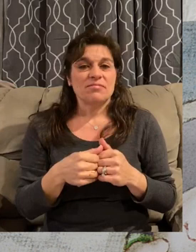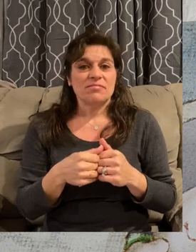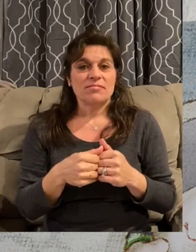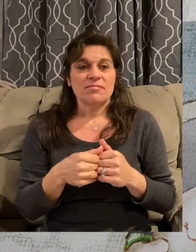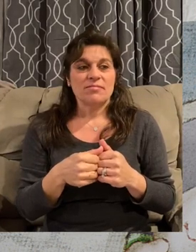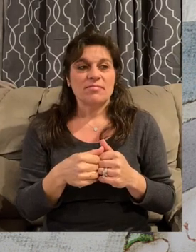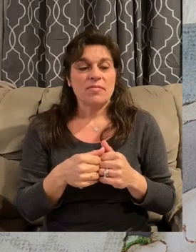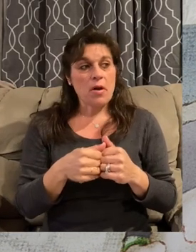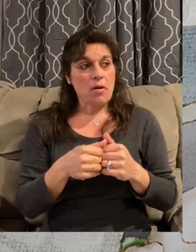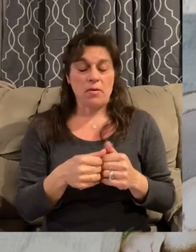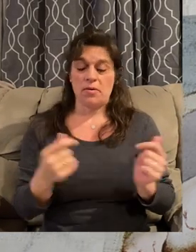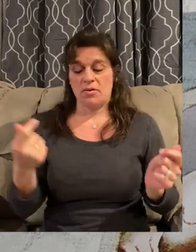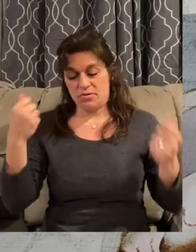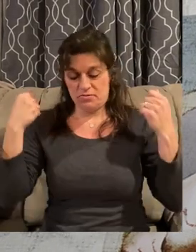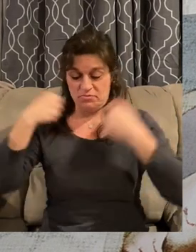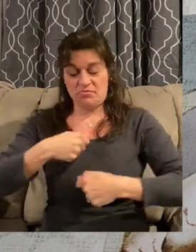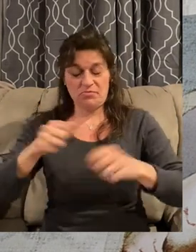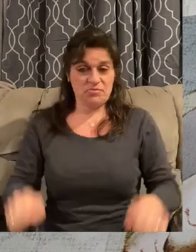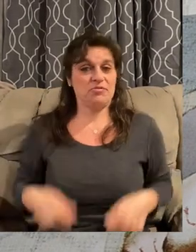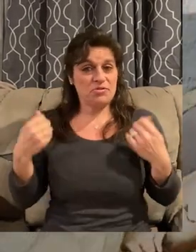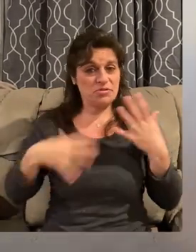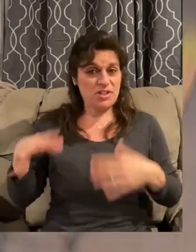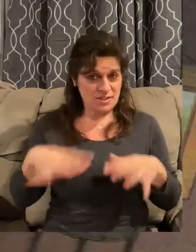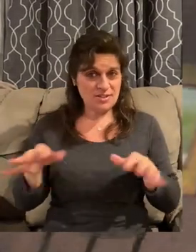sniff. He dressed